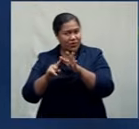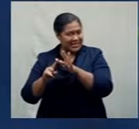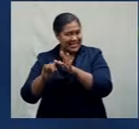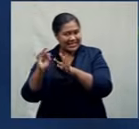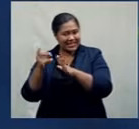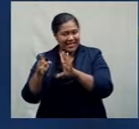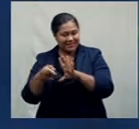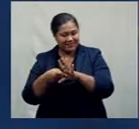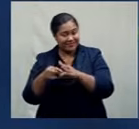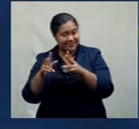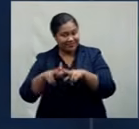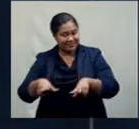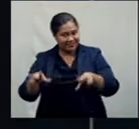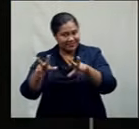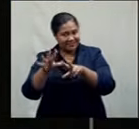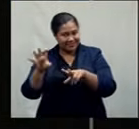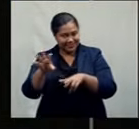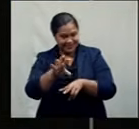of larger islands.